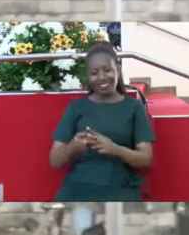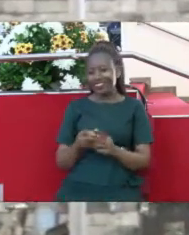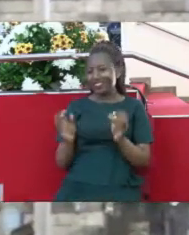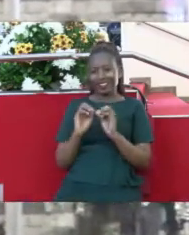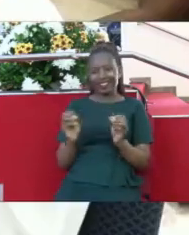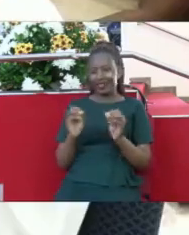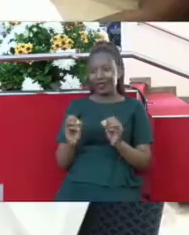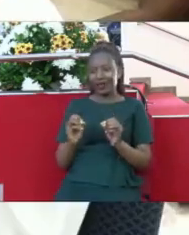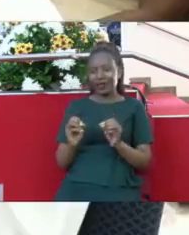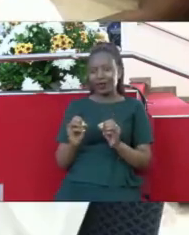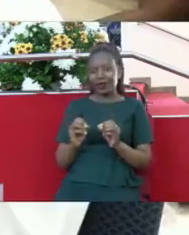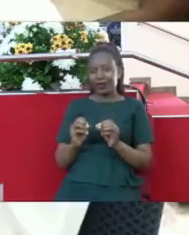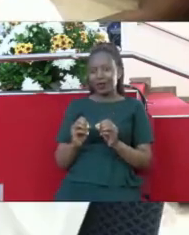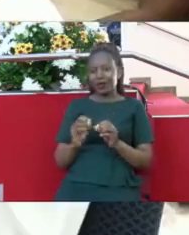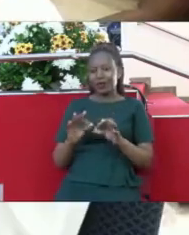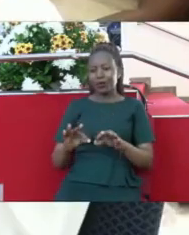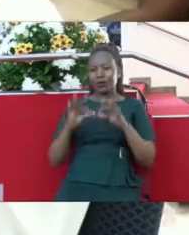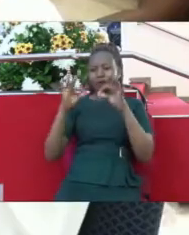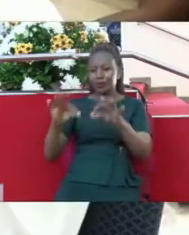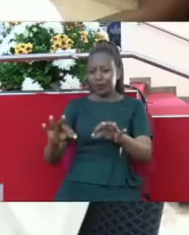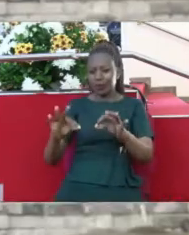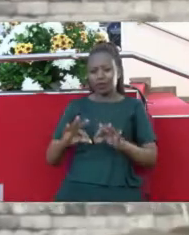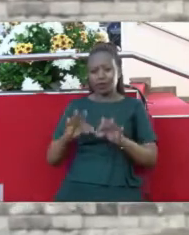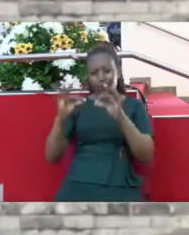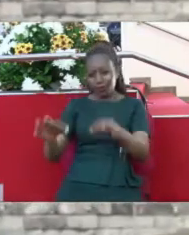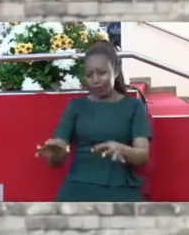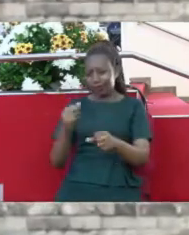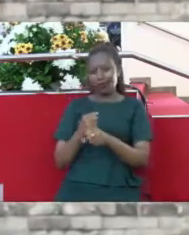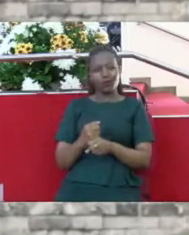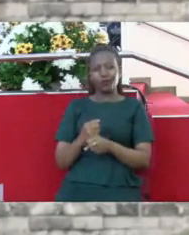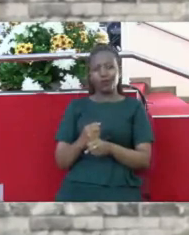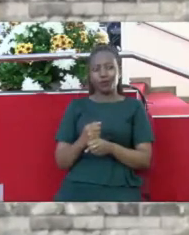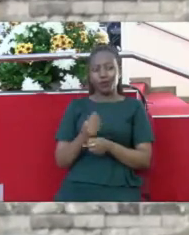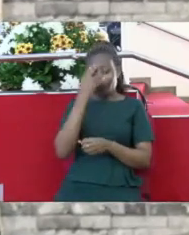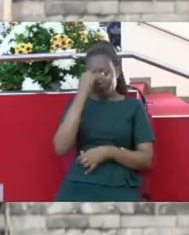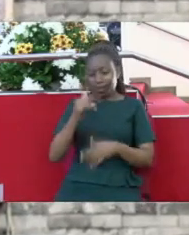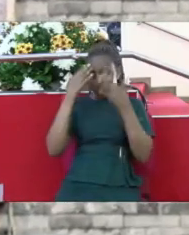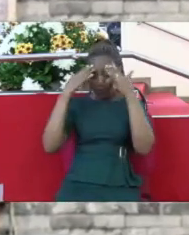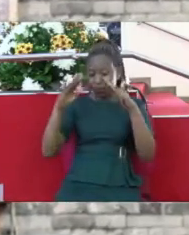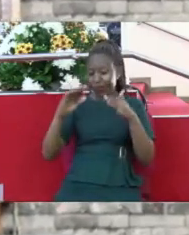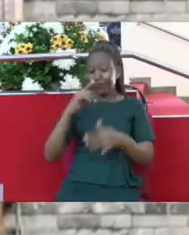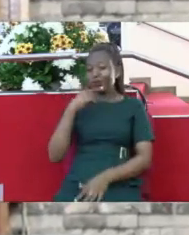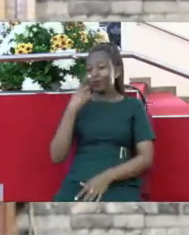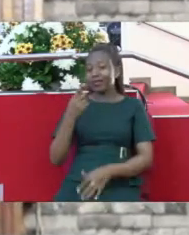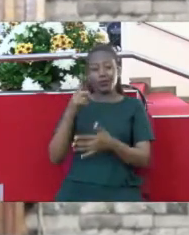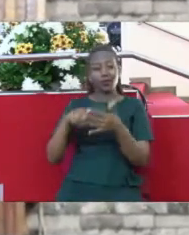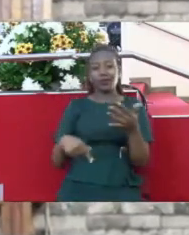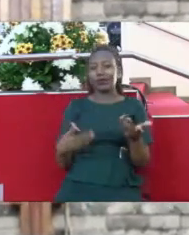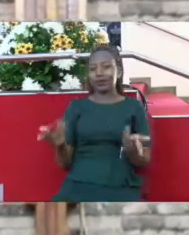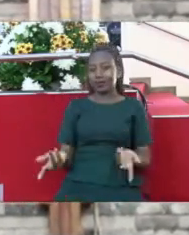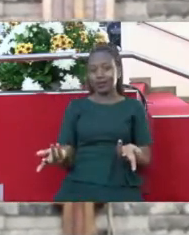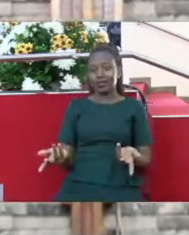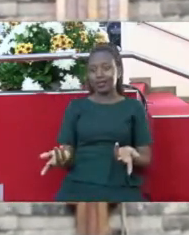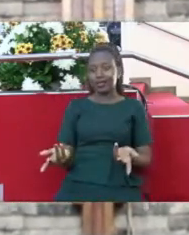ndio nitaanza kumshuhudia. And you keep postponing doing it because you don't know what to do and what to say until you get to town and say, maybe the